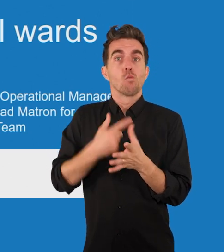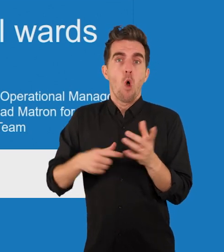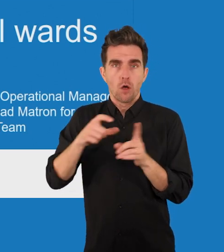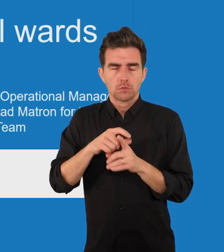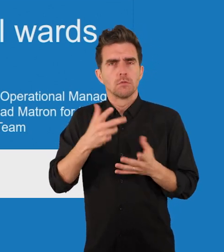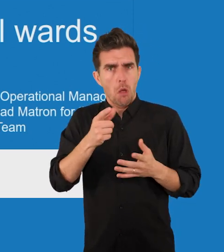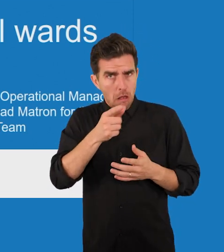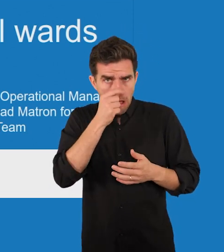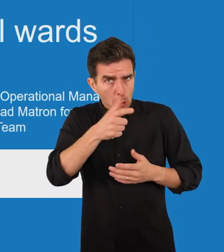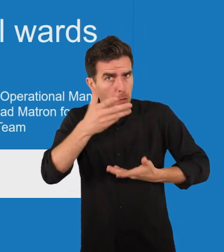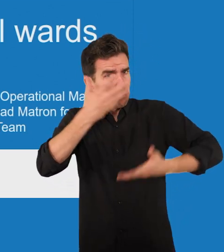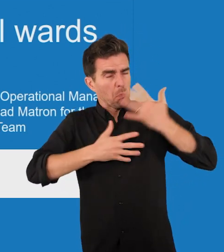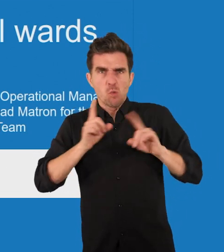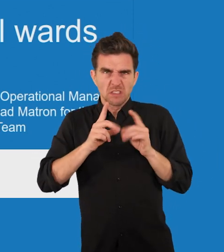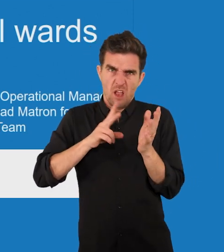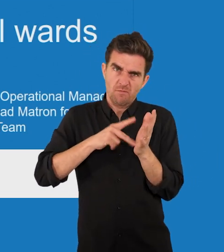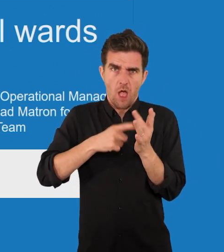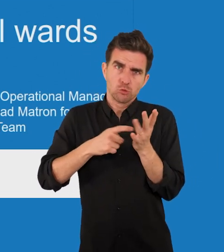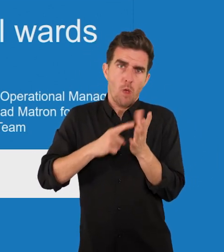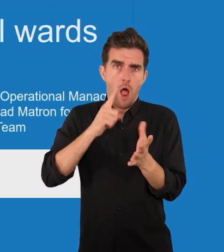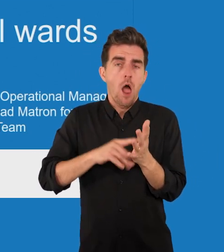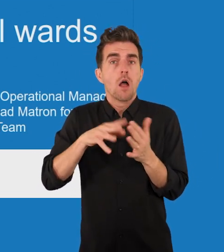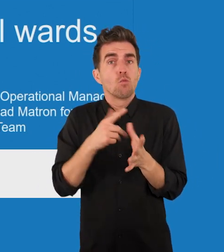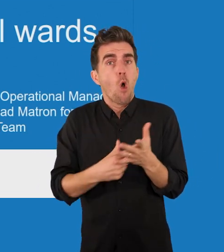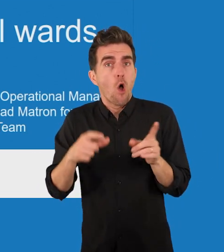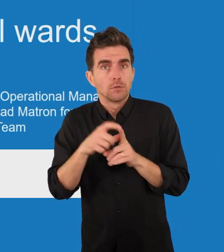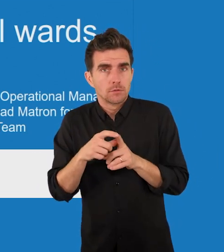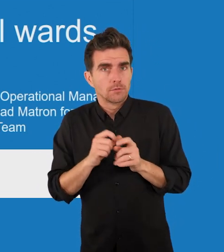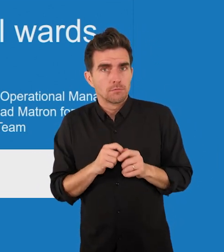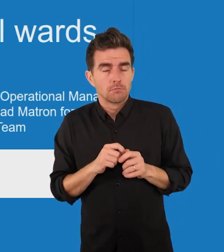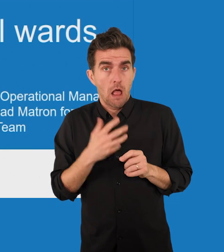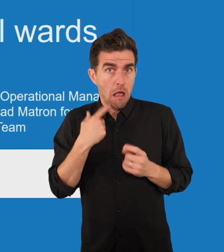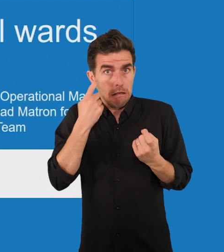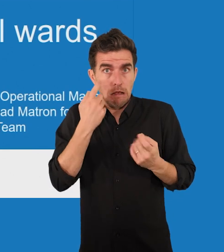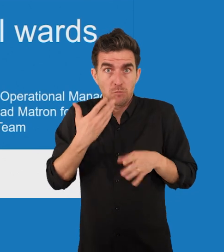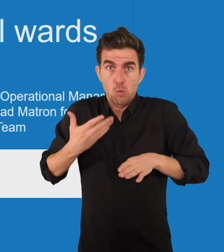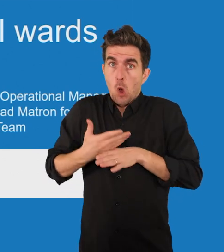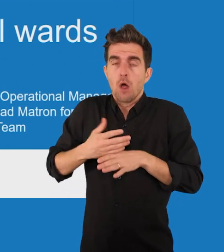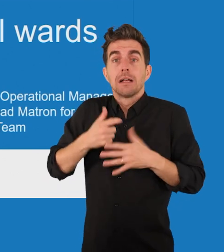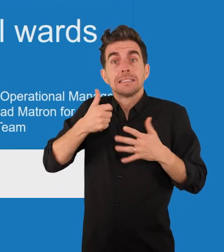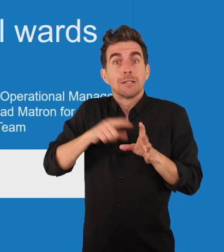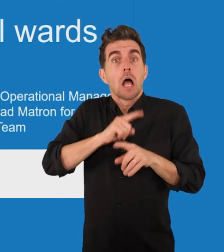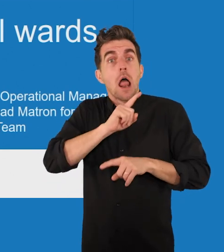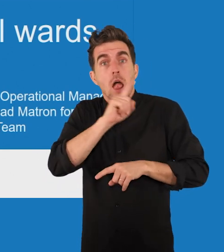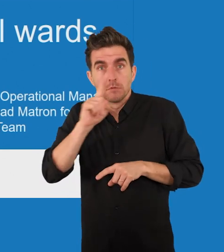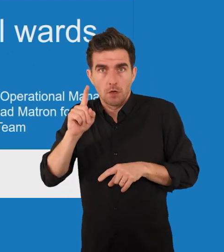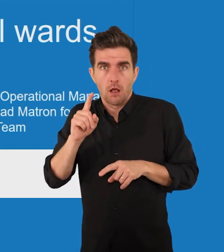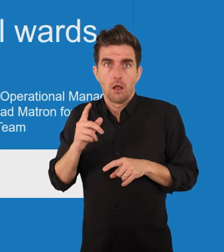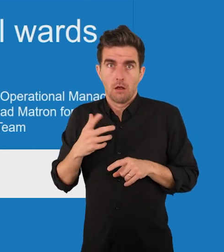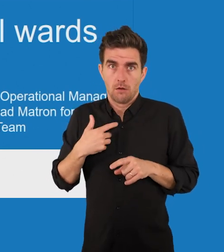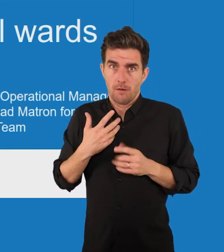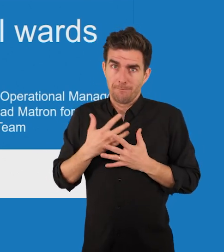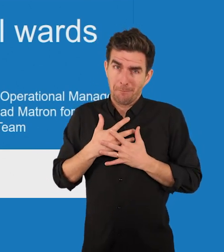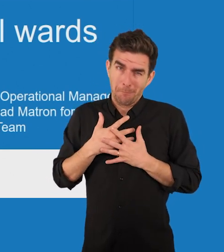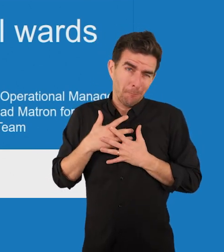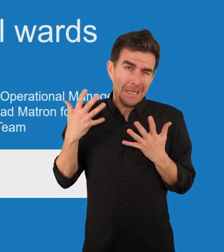So Chris is here. Chris did tell me about virtual wards. I thought, this sounds really exciting. Wonder if it'll work. 6 years later, we